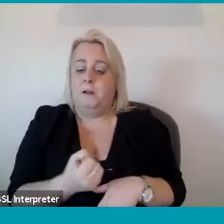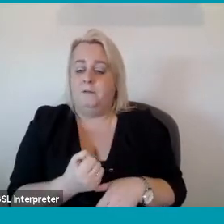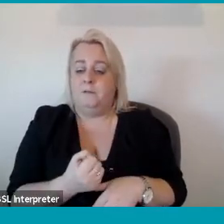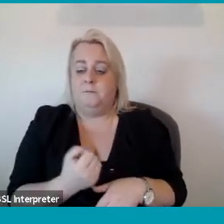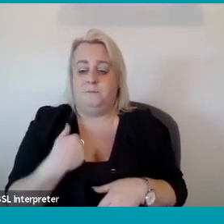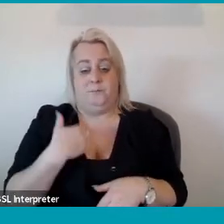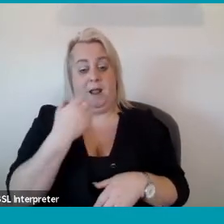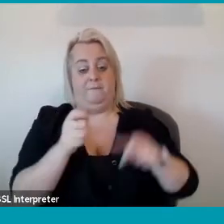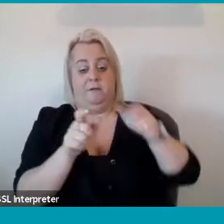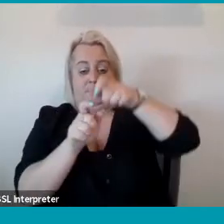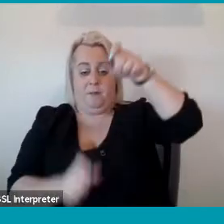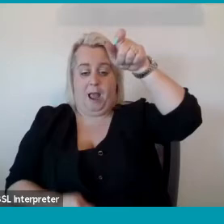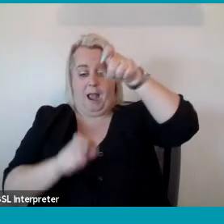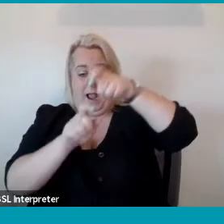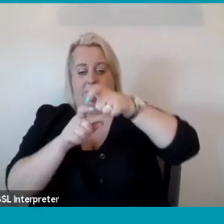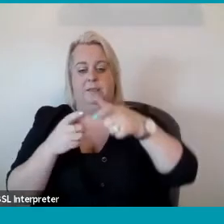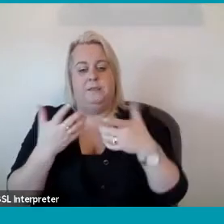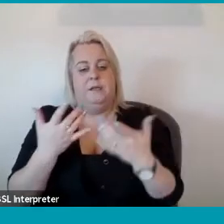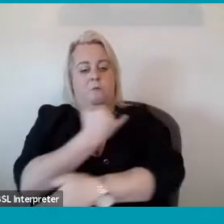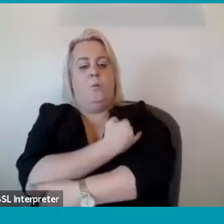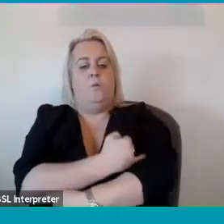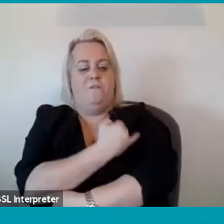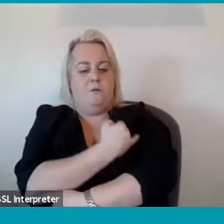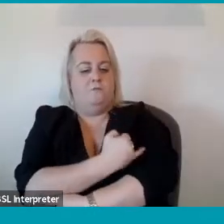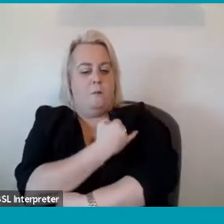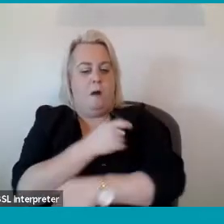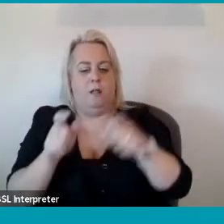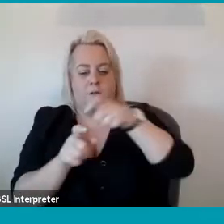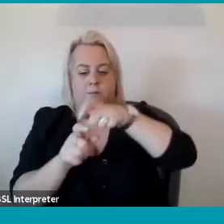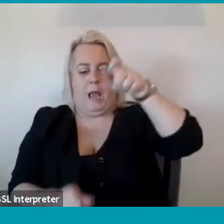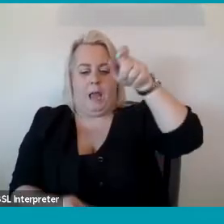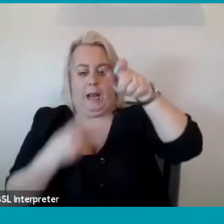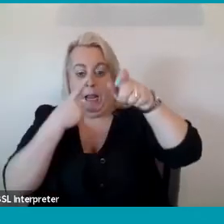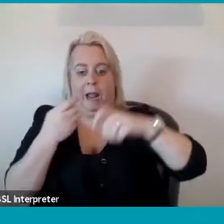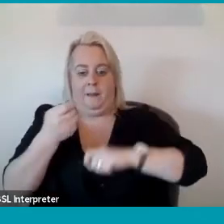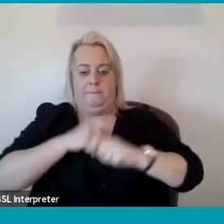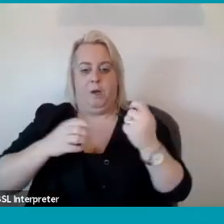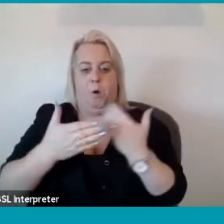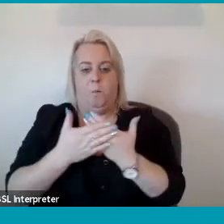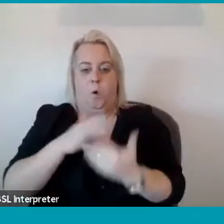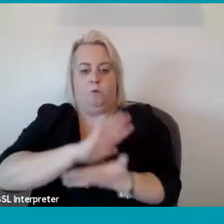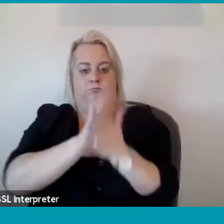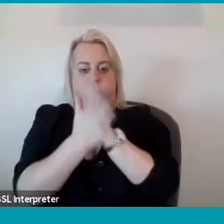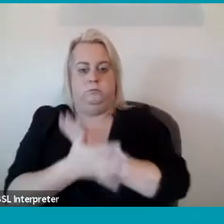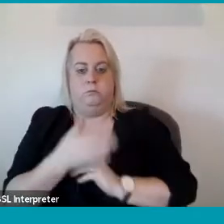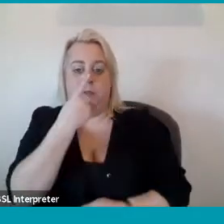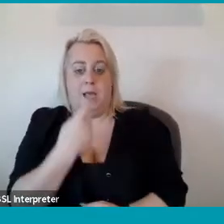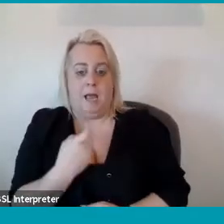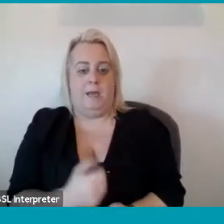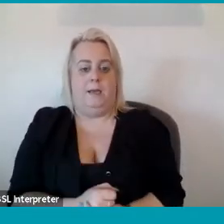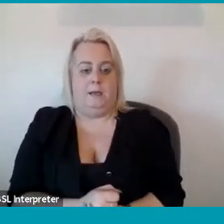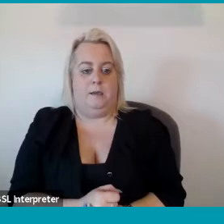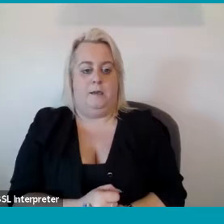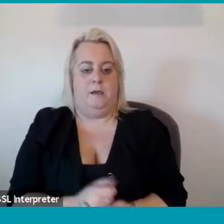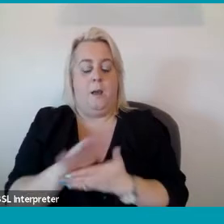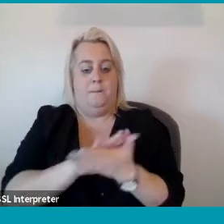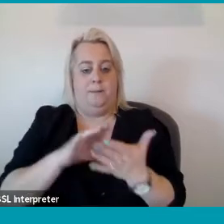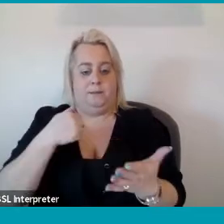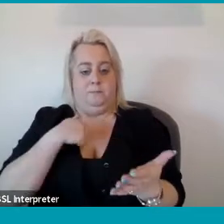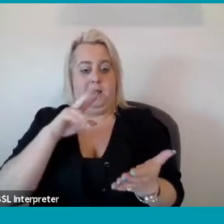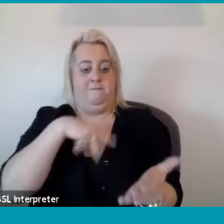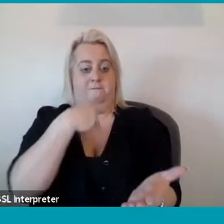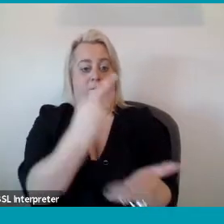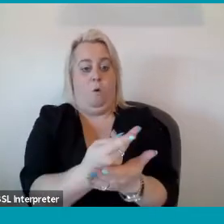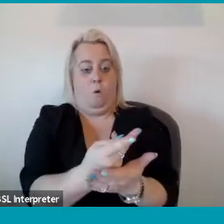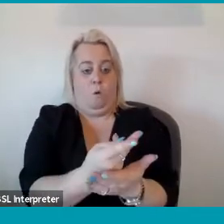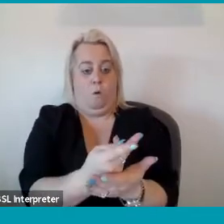is, it could become even more damaged than it is quite easily. So if I fall over and damage my